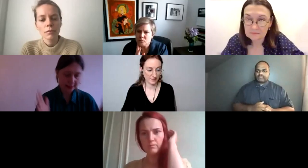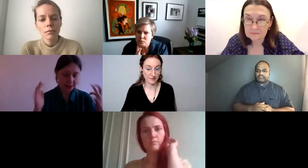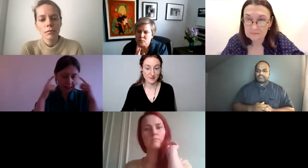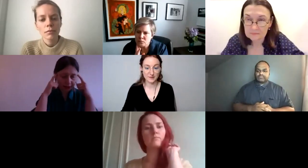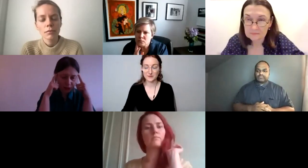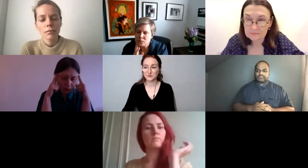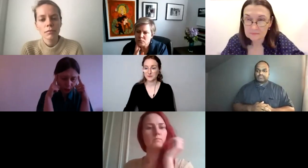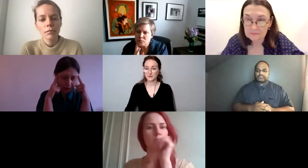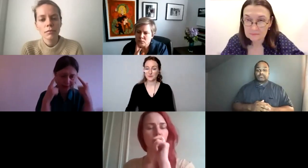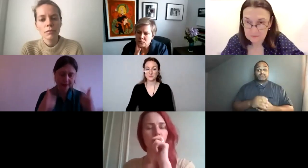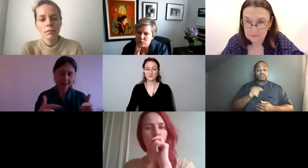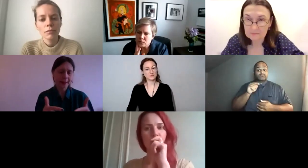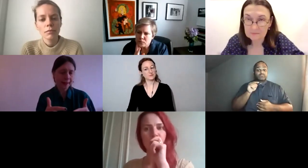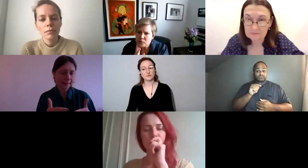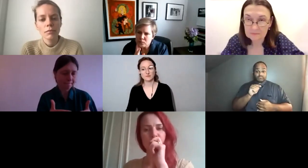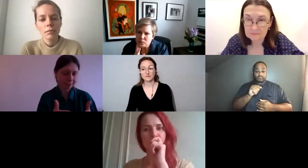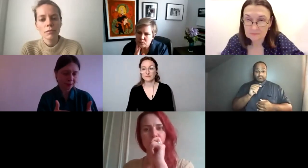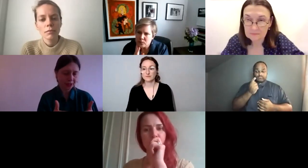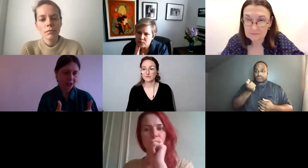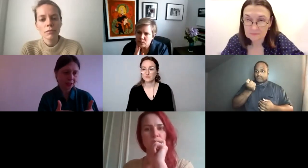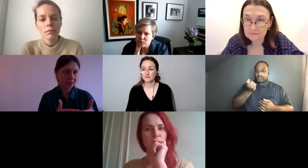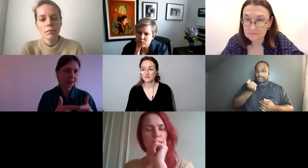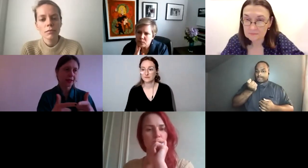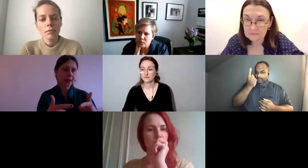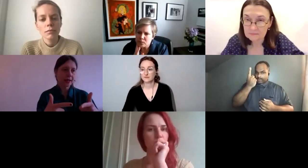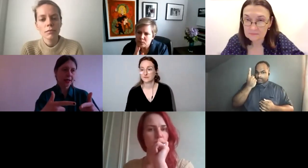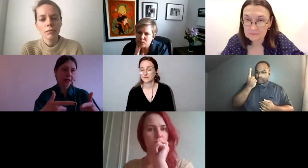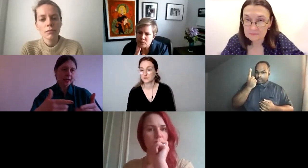Yes, and she understood that she